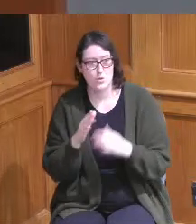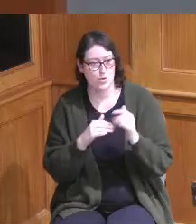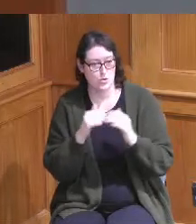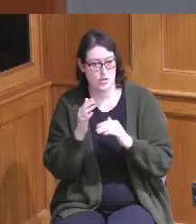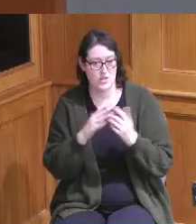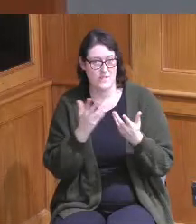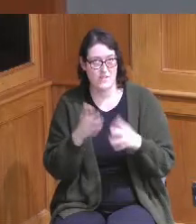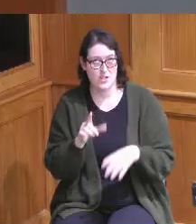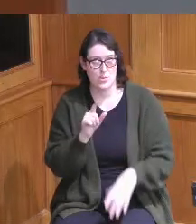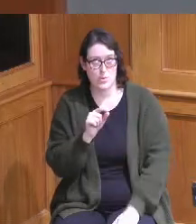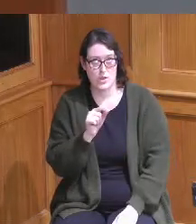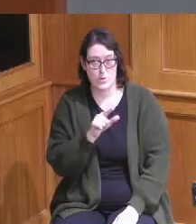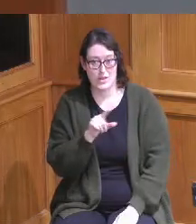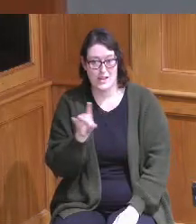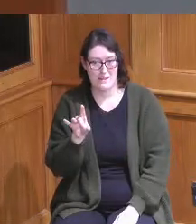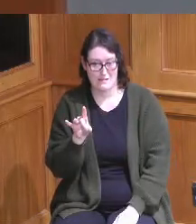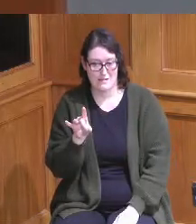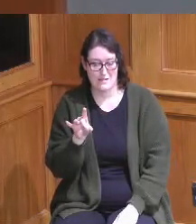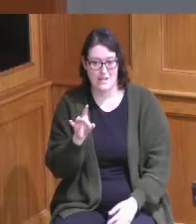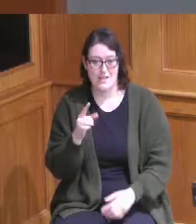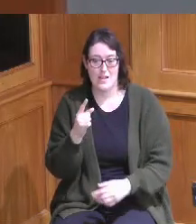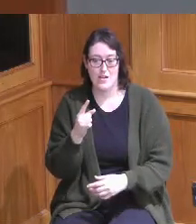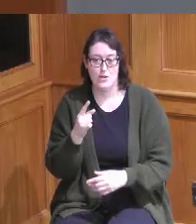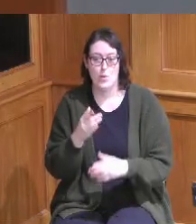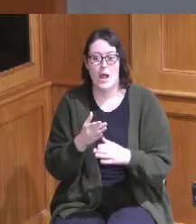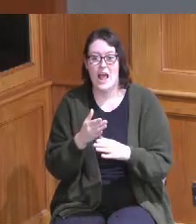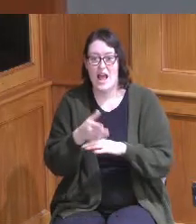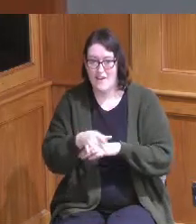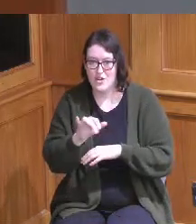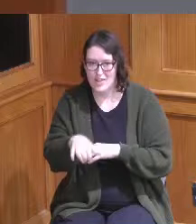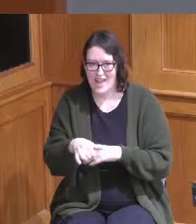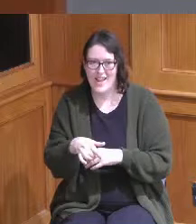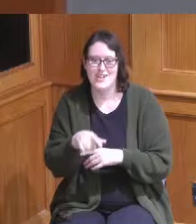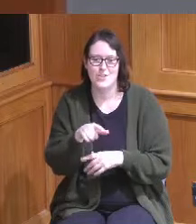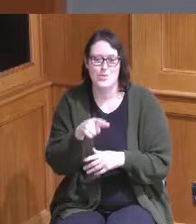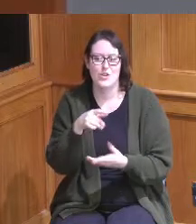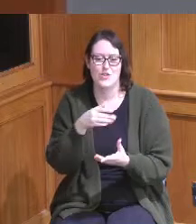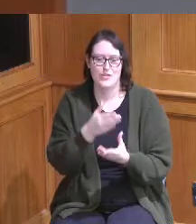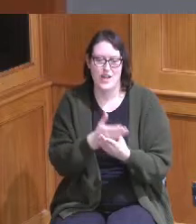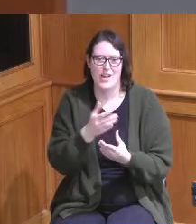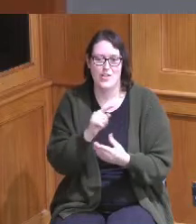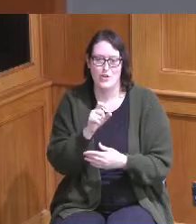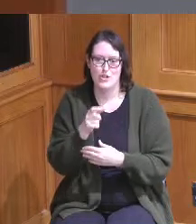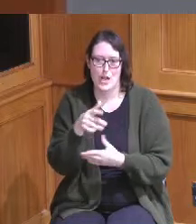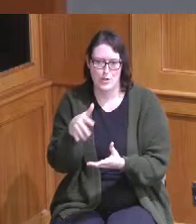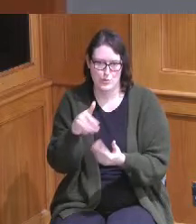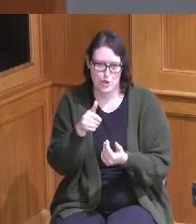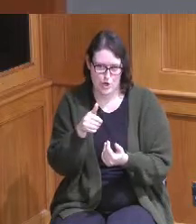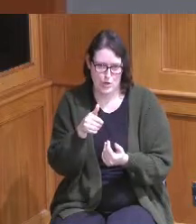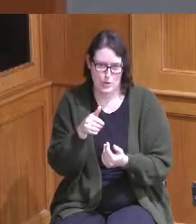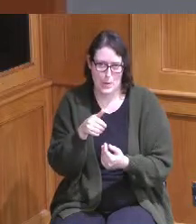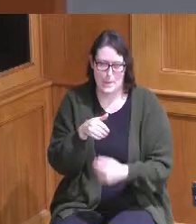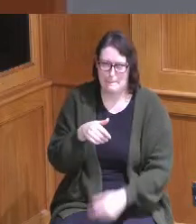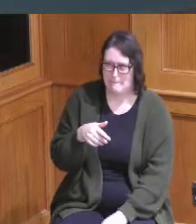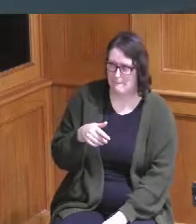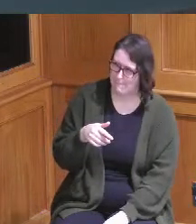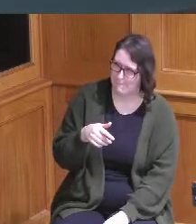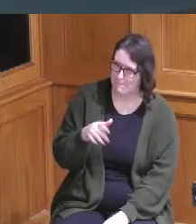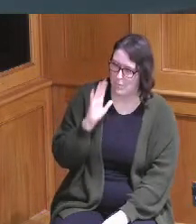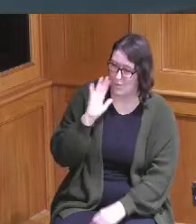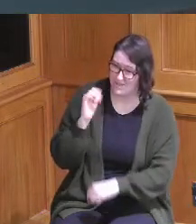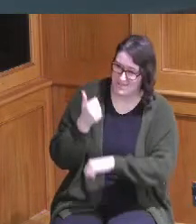in 2028, and then the year after that, the county will be able to file the tax return. Will that still be in